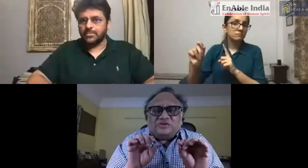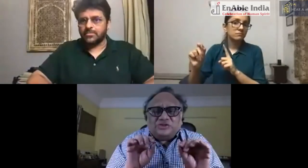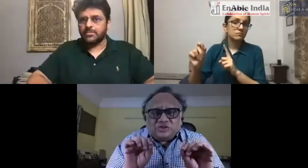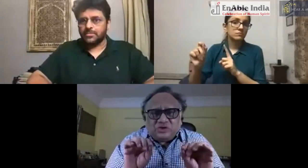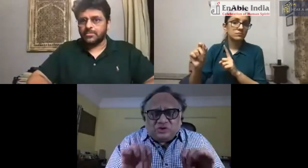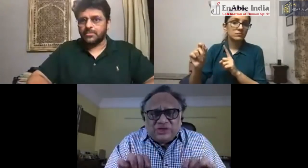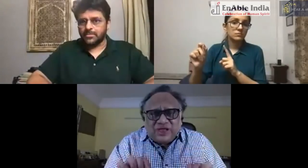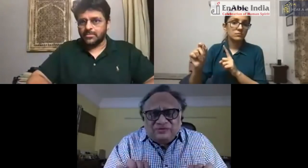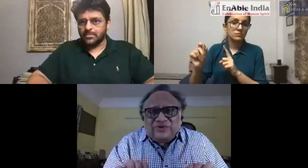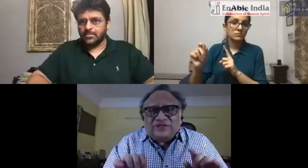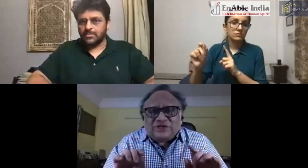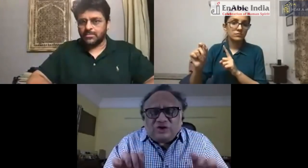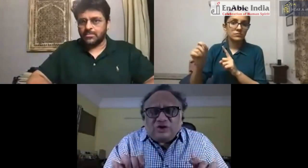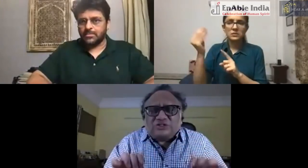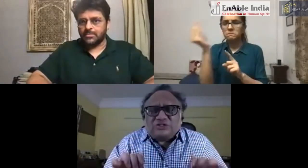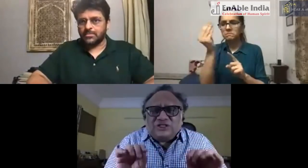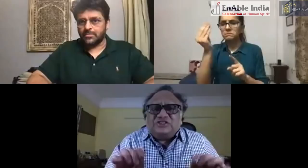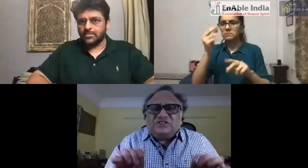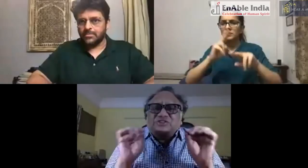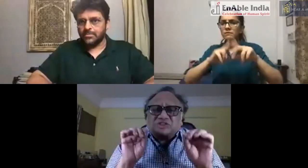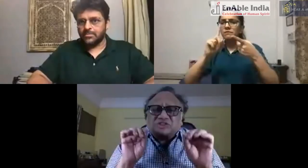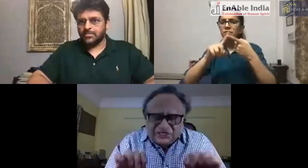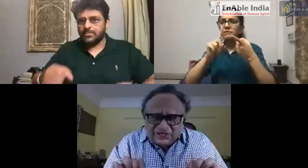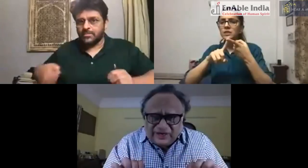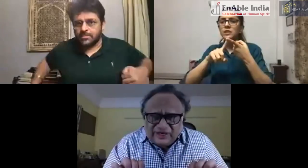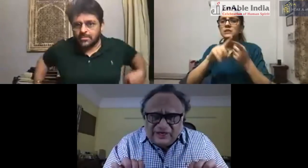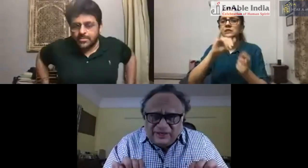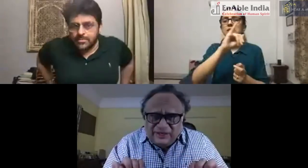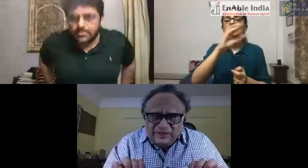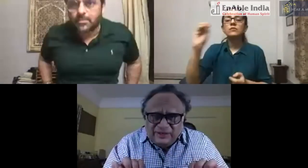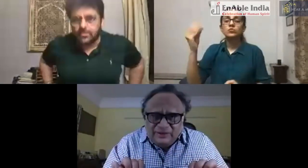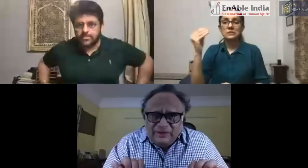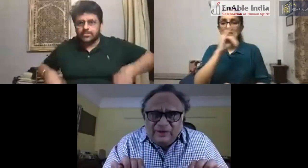the average cost is 600,